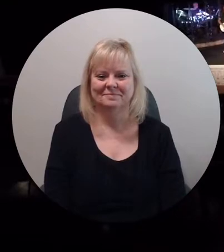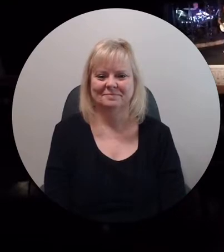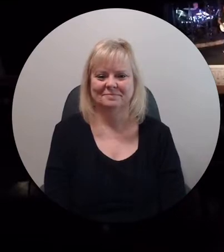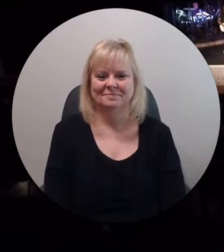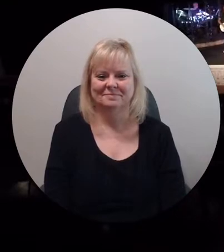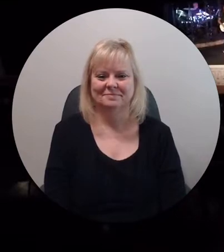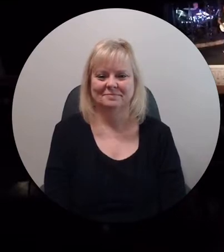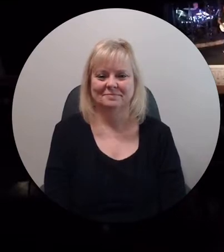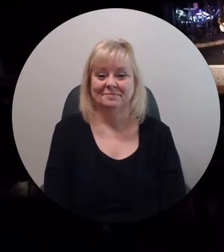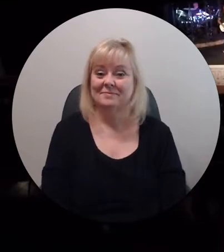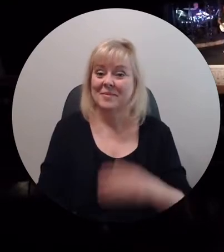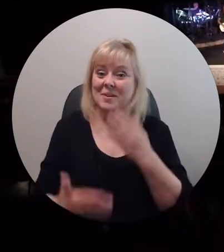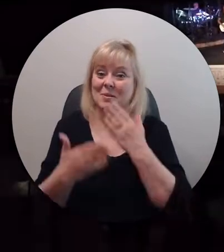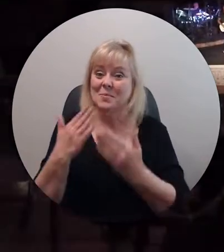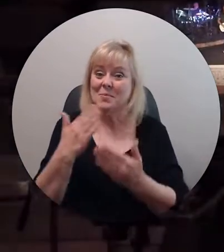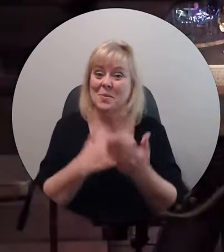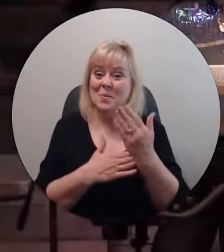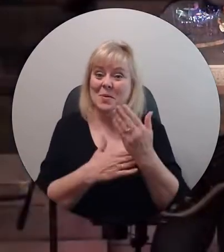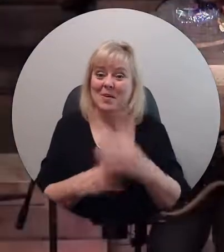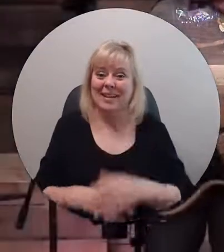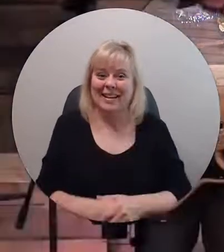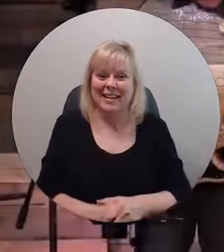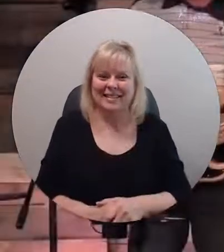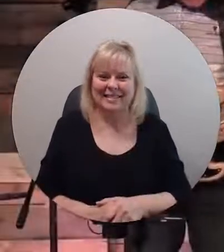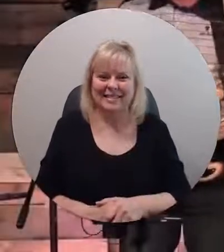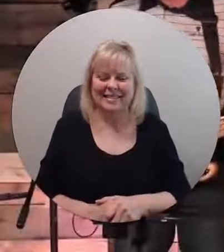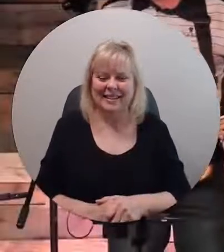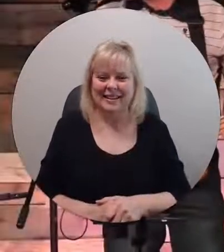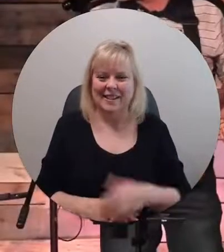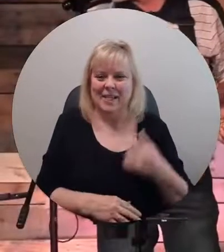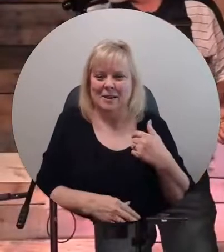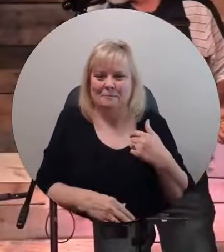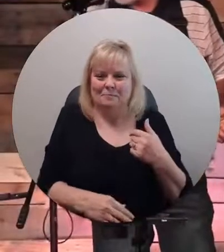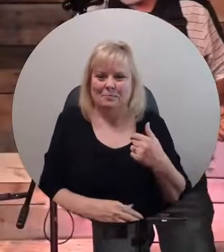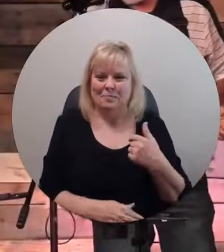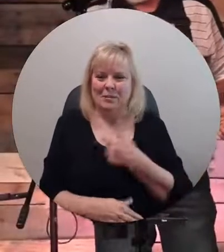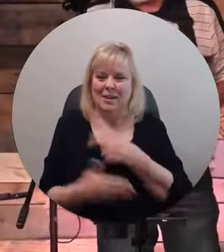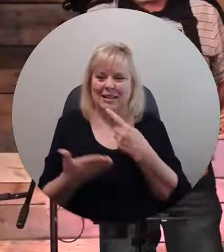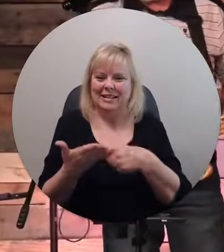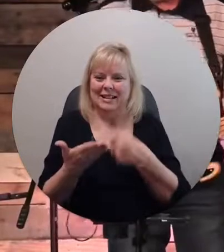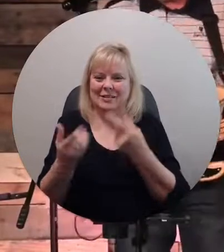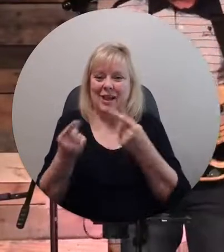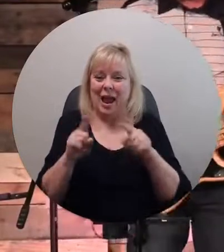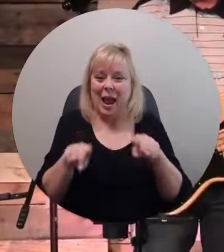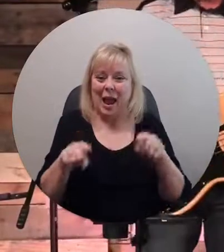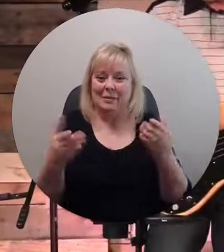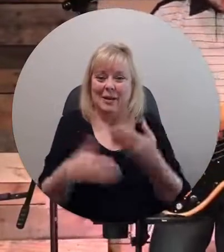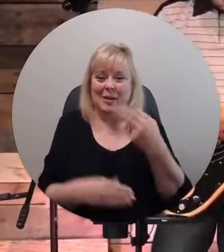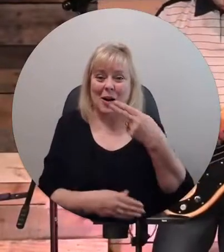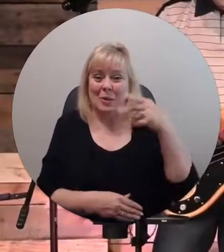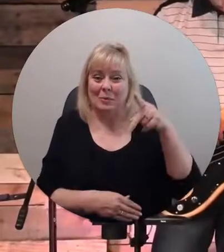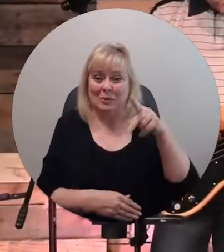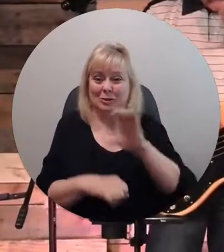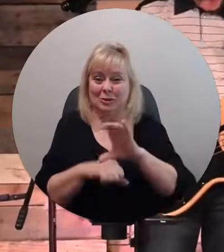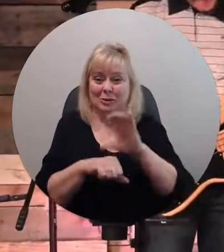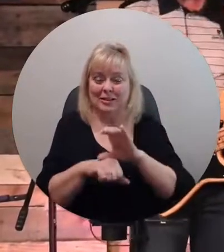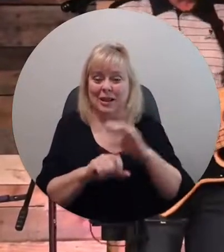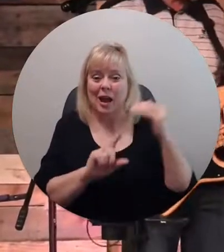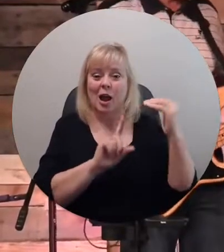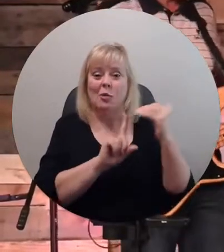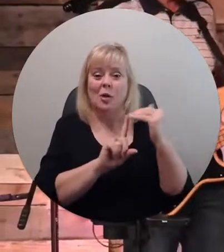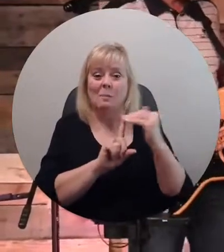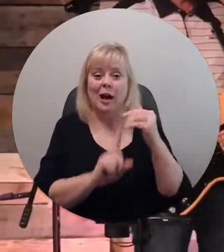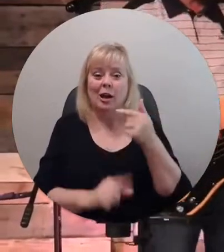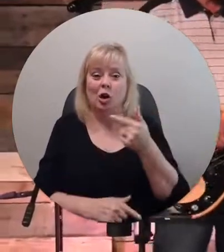Good morning. We're going to talk about what's happening here at Harvest Point. I've been reminded by Gretchen that it is not